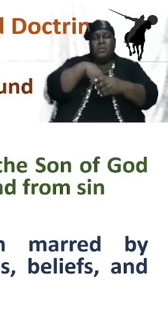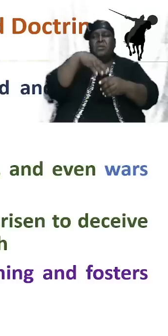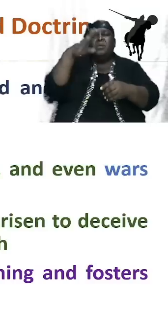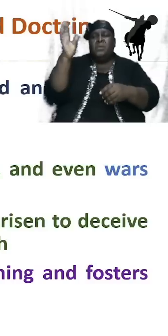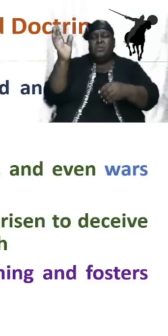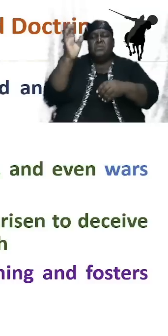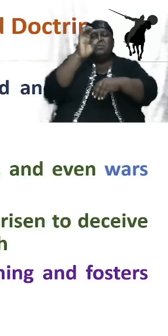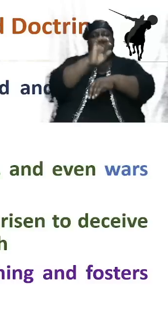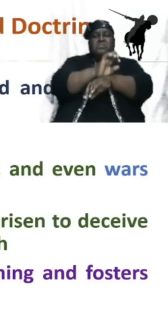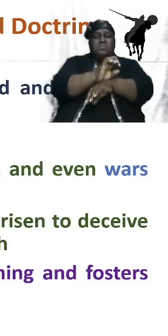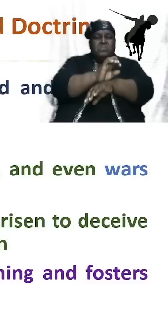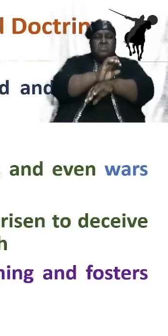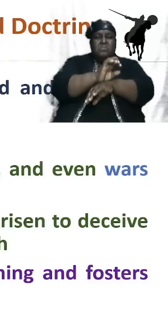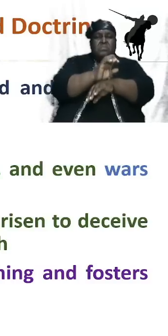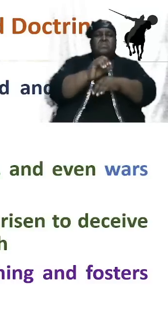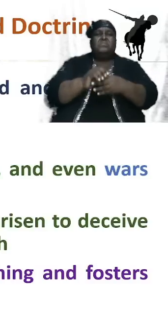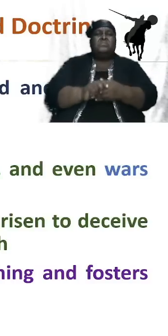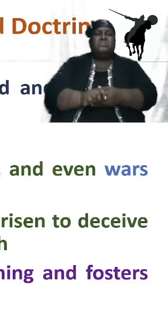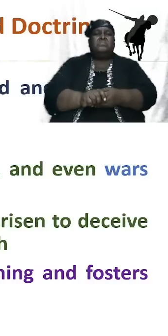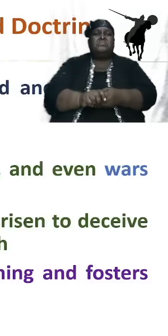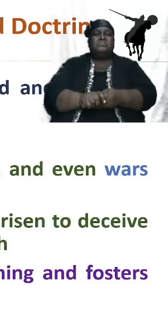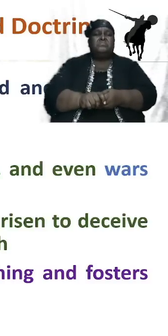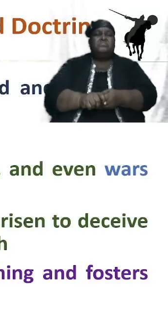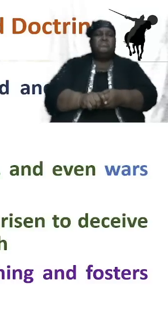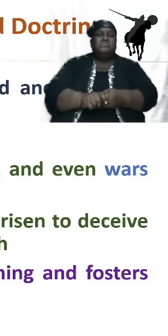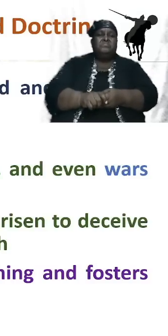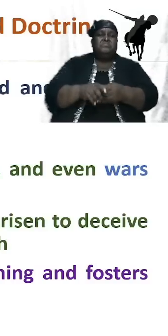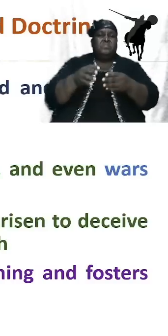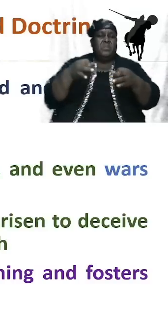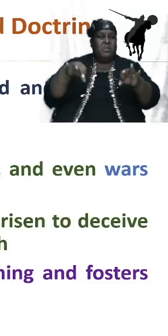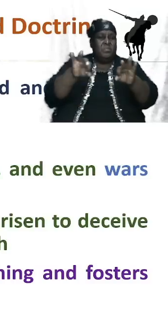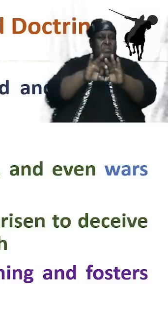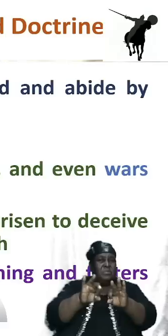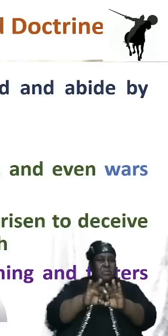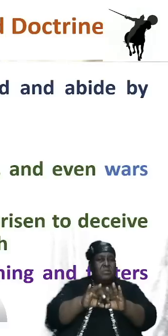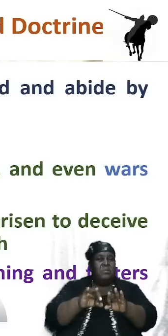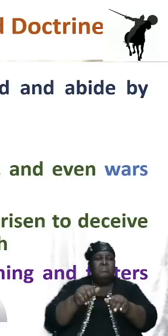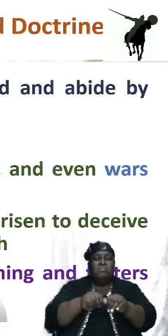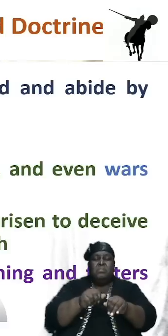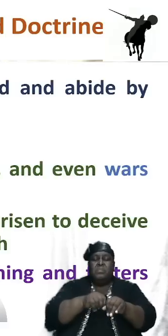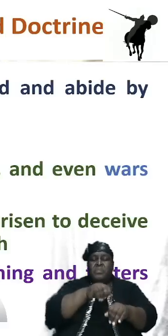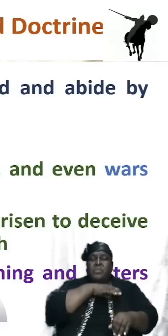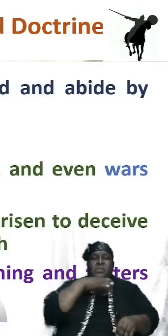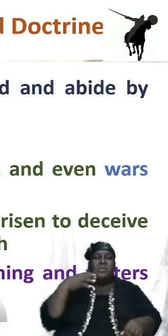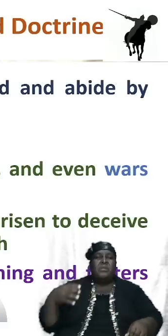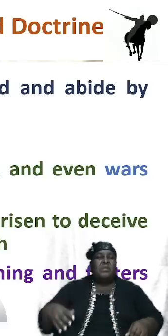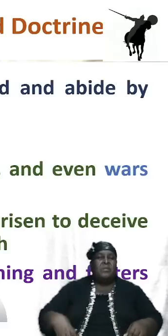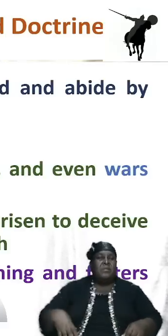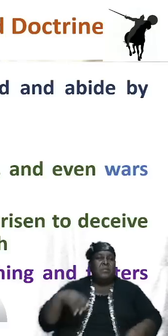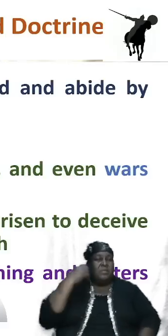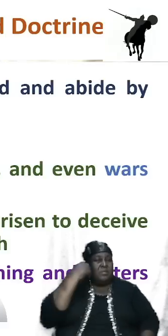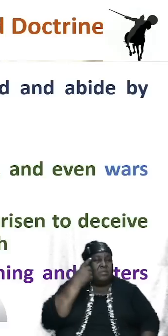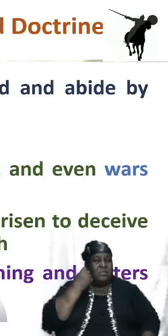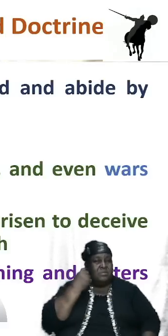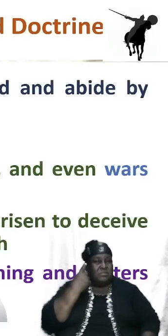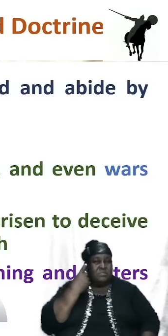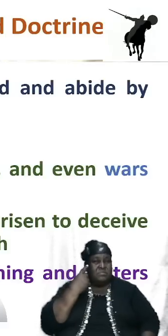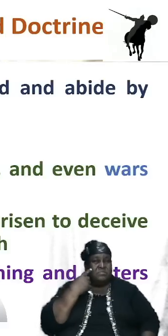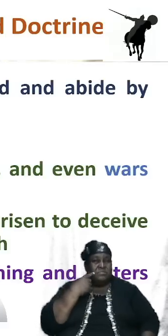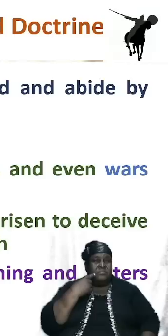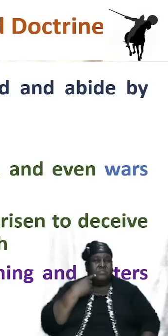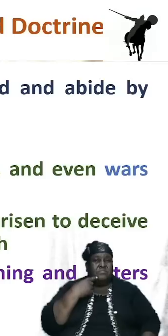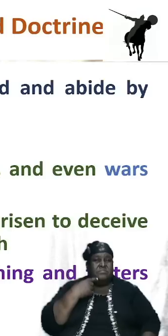Amen. Now, it is crucial then for every Christian to understand